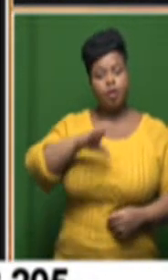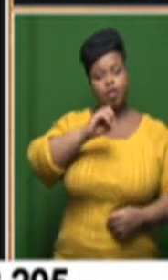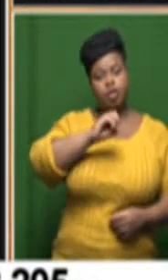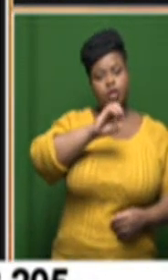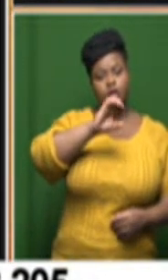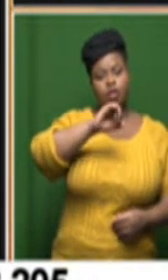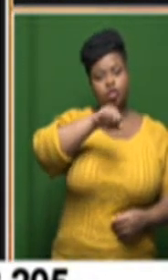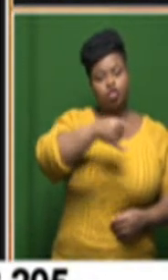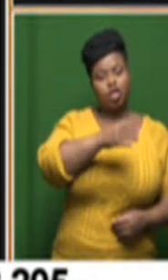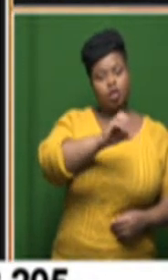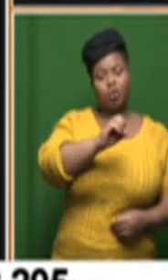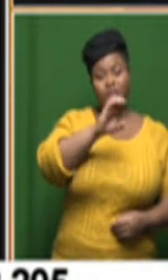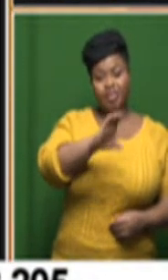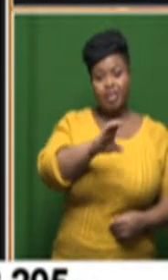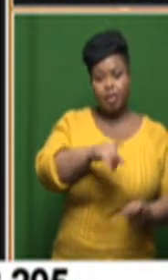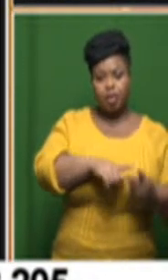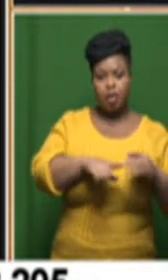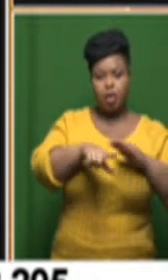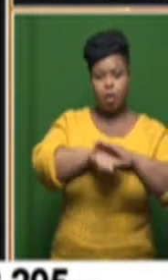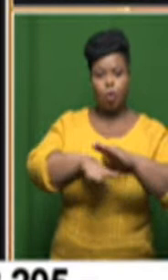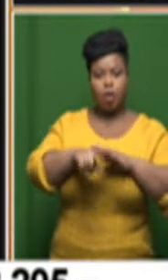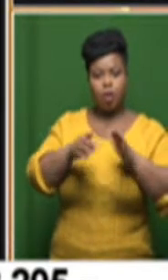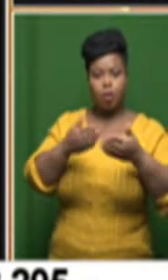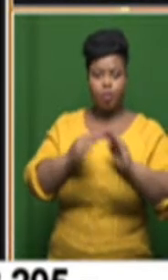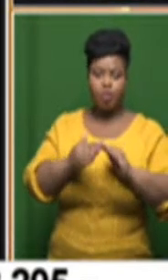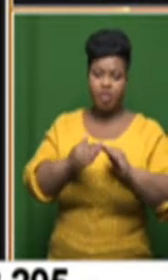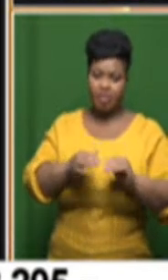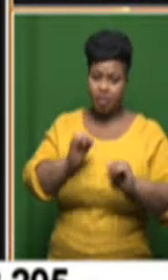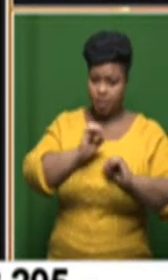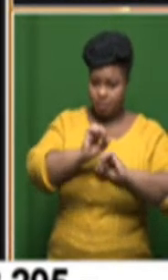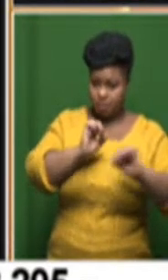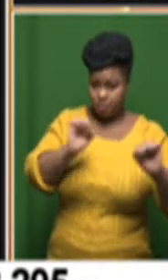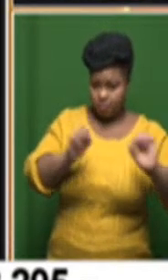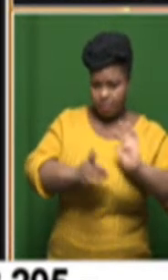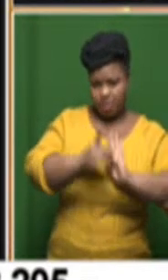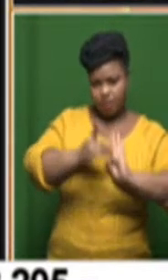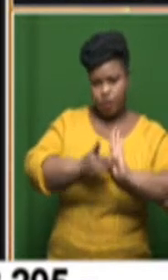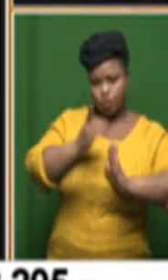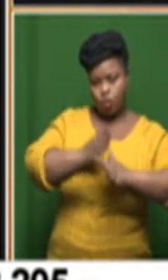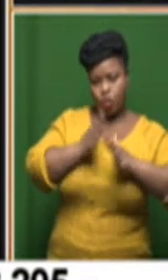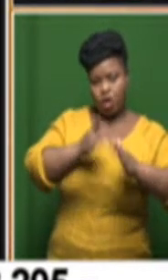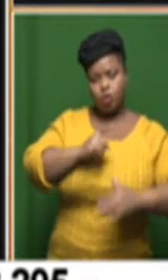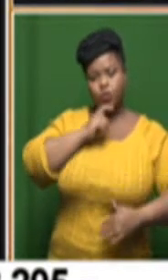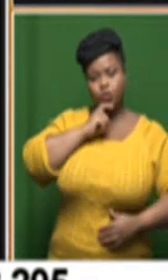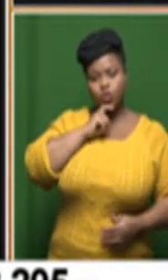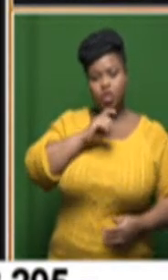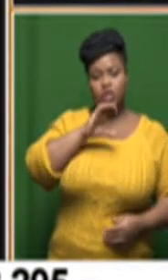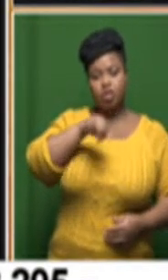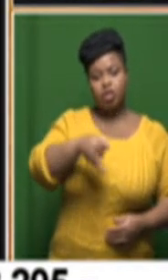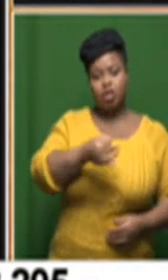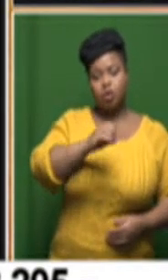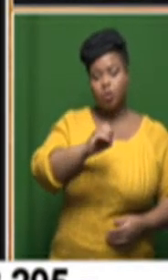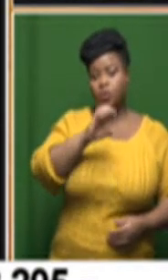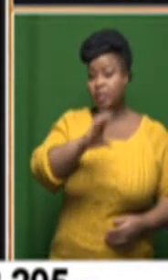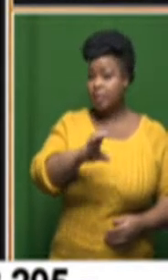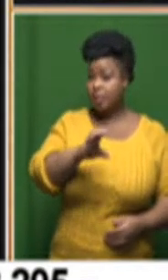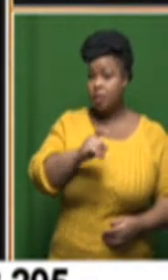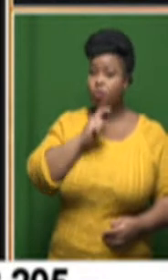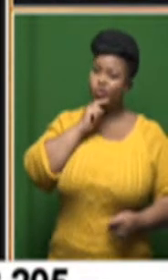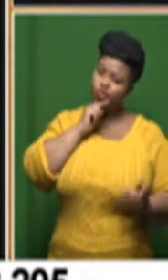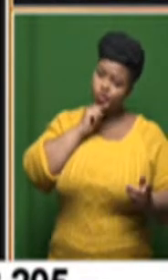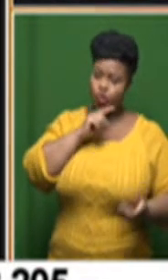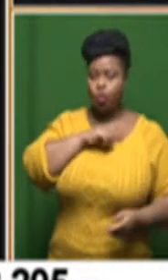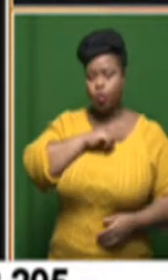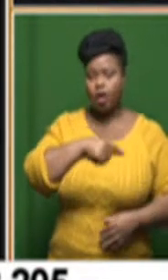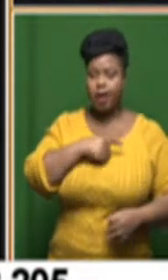authorities, they use their community development workers through their JOGs, and they were, as we say, boots